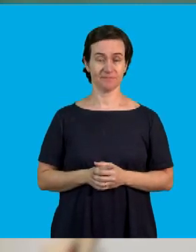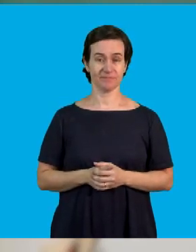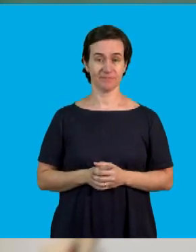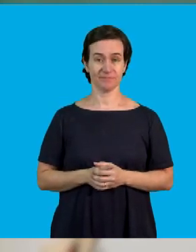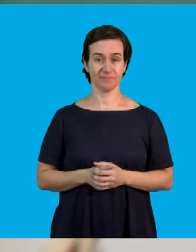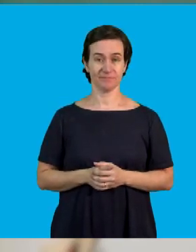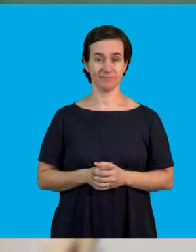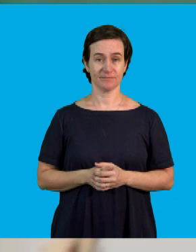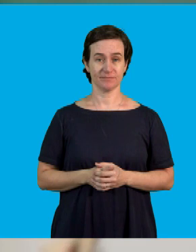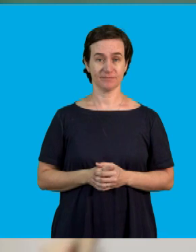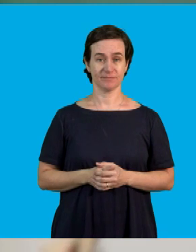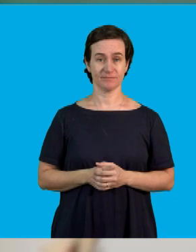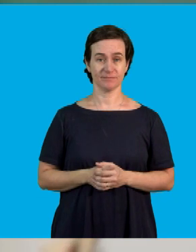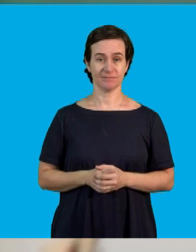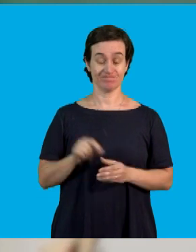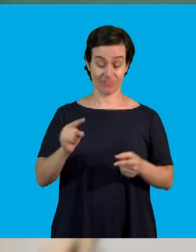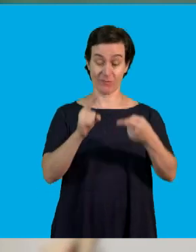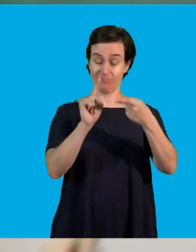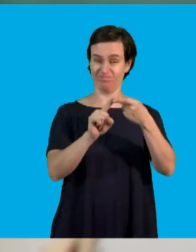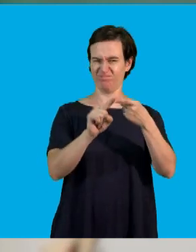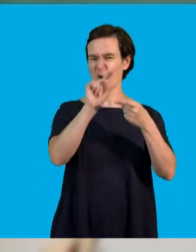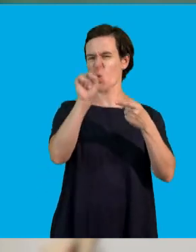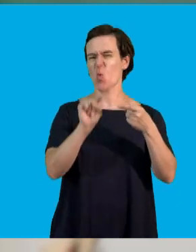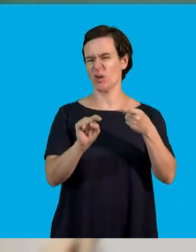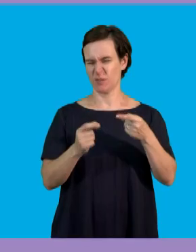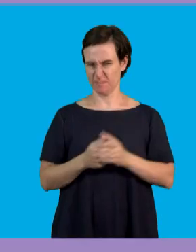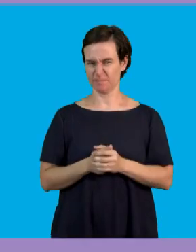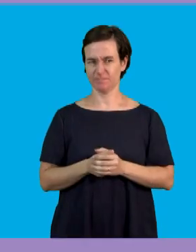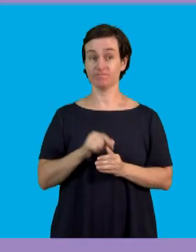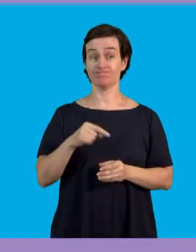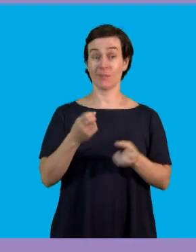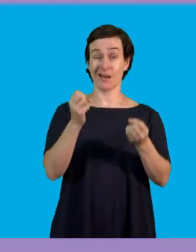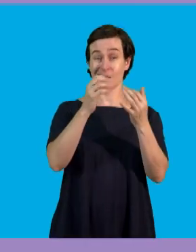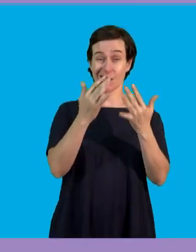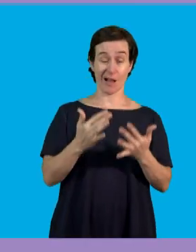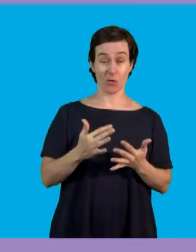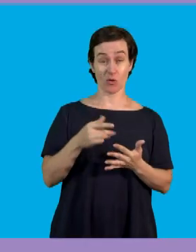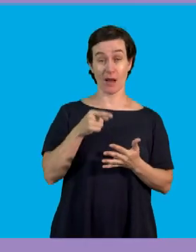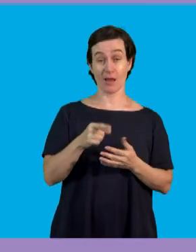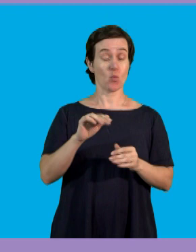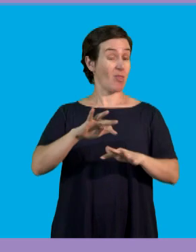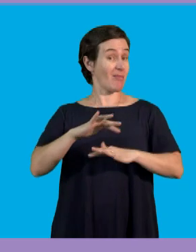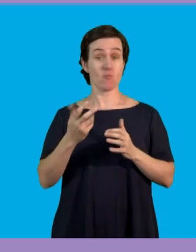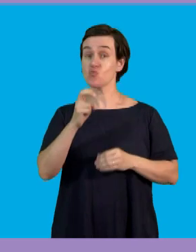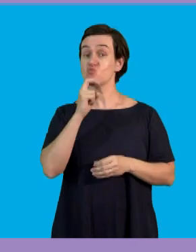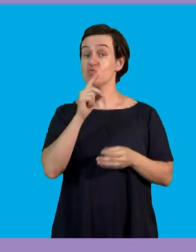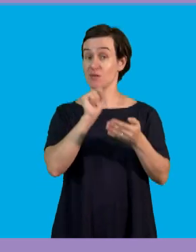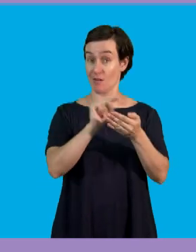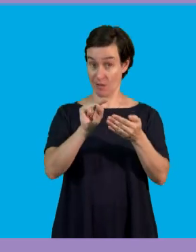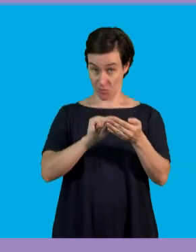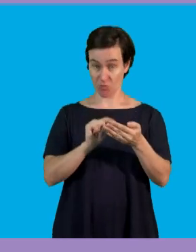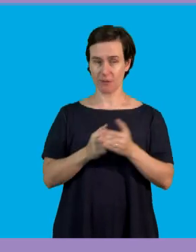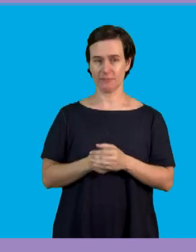So let's look at our first question. We are going to calculate the following without using a